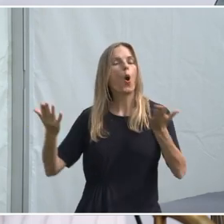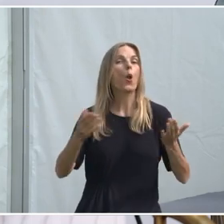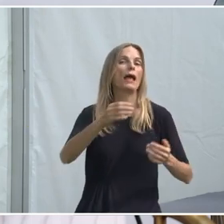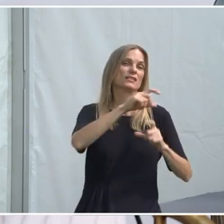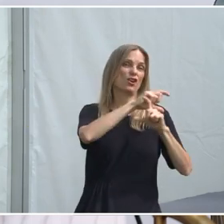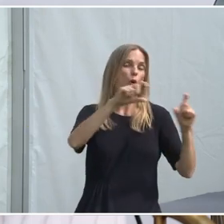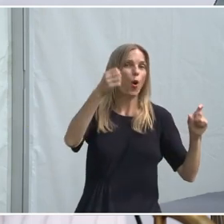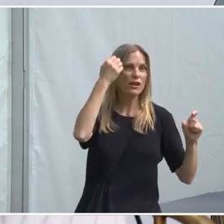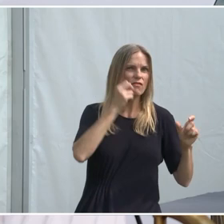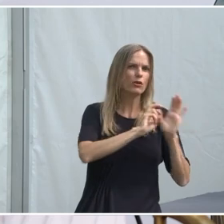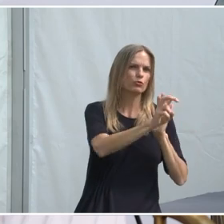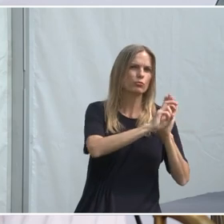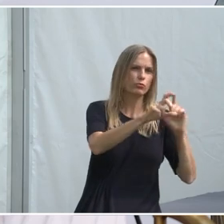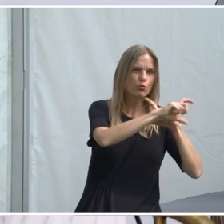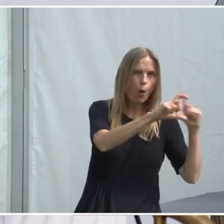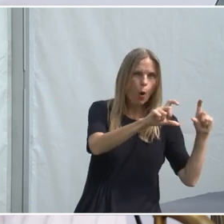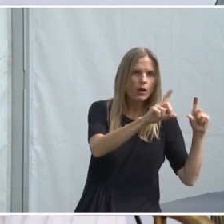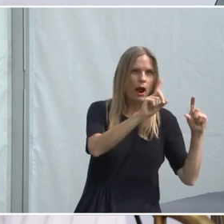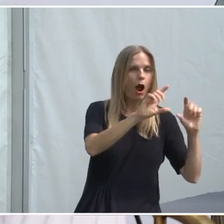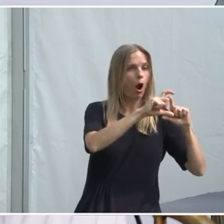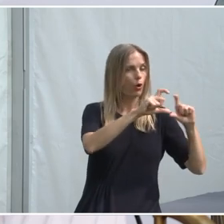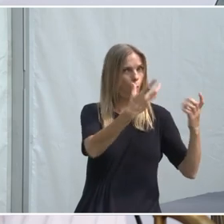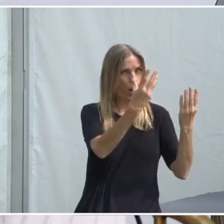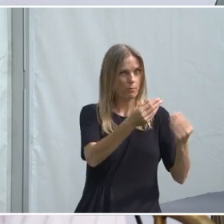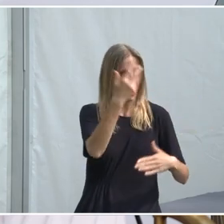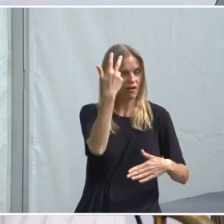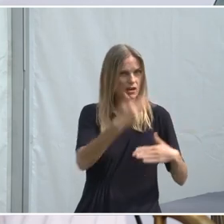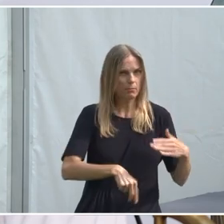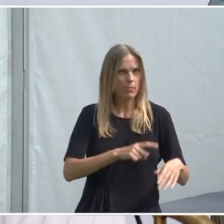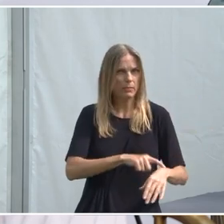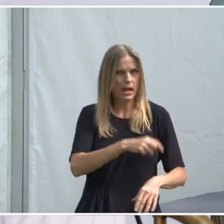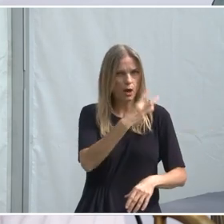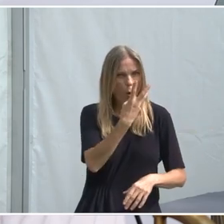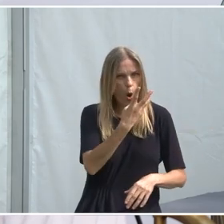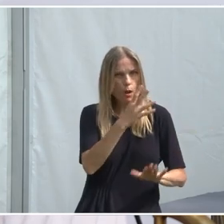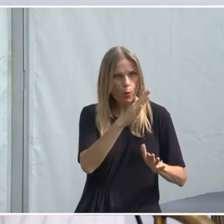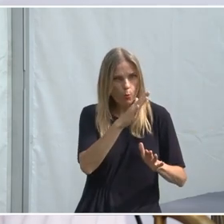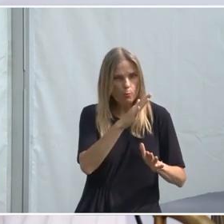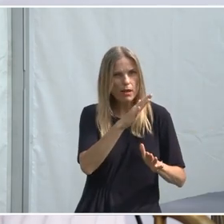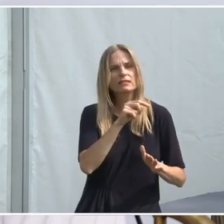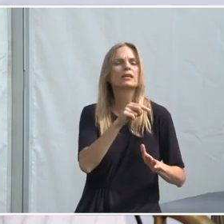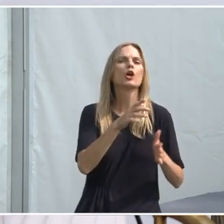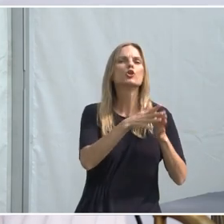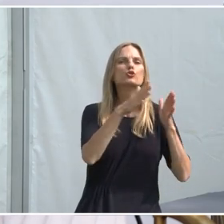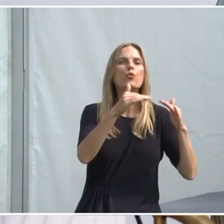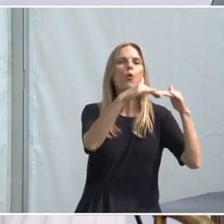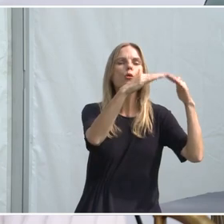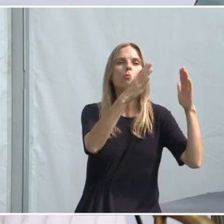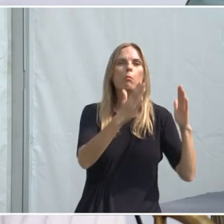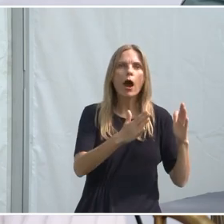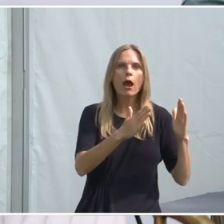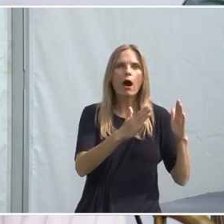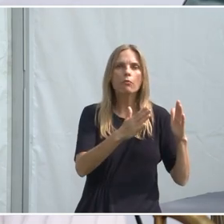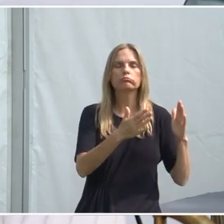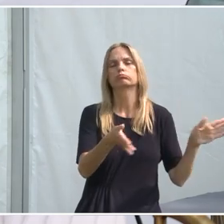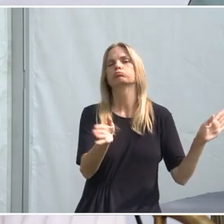school, once the school day is over at around 3 o'clock, this huge building with all these amenities, we usually shut that